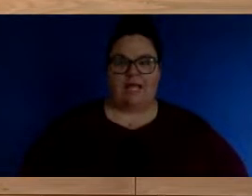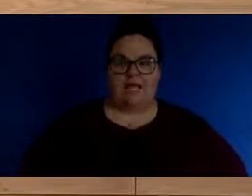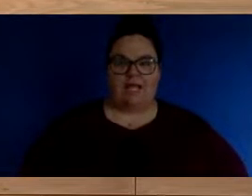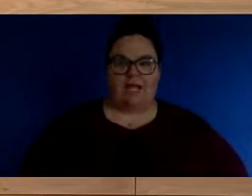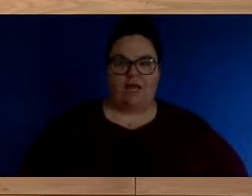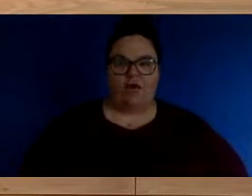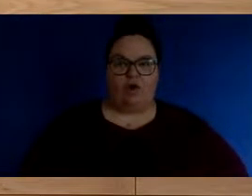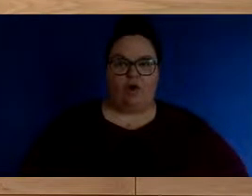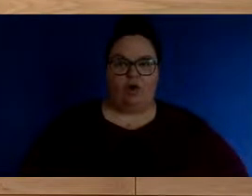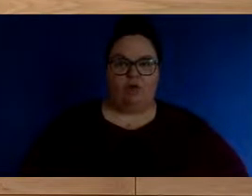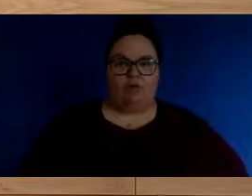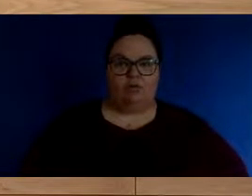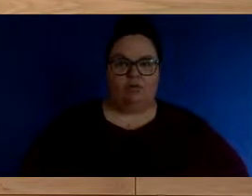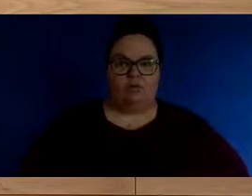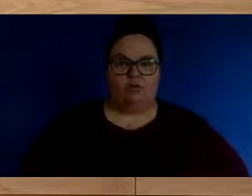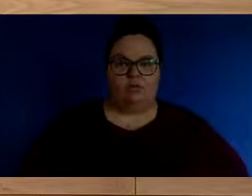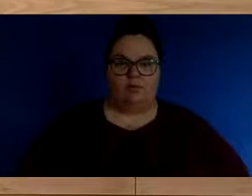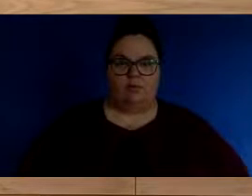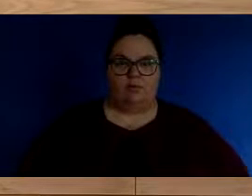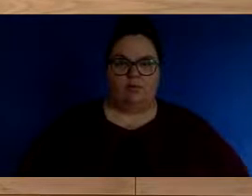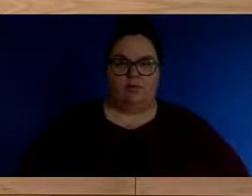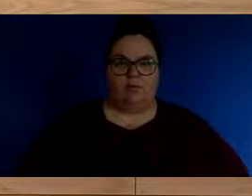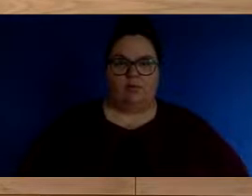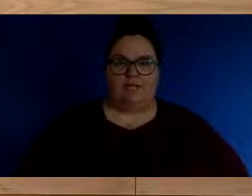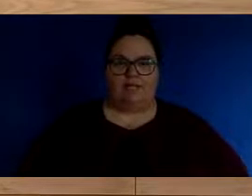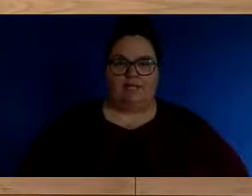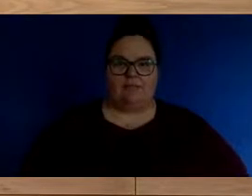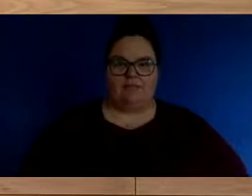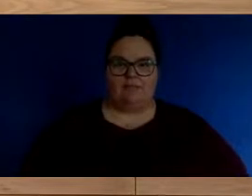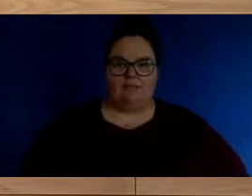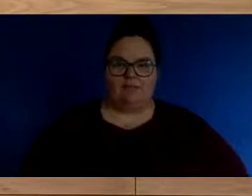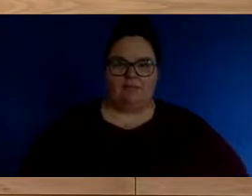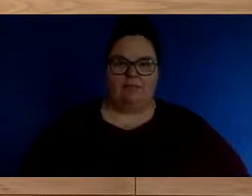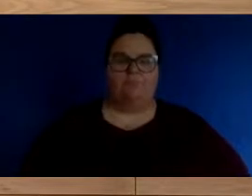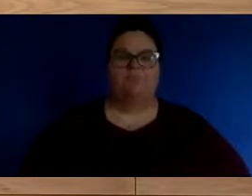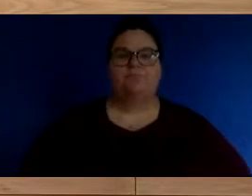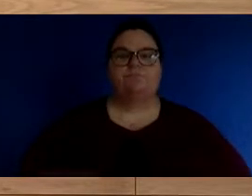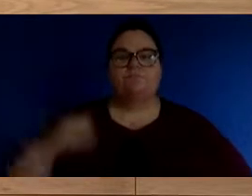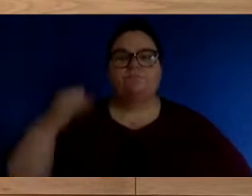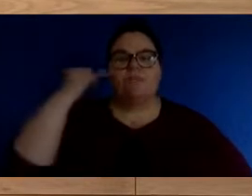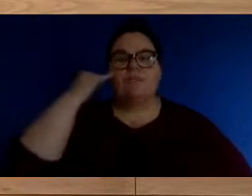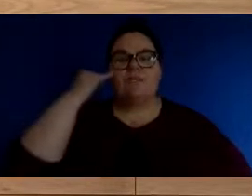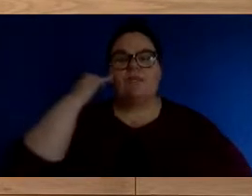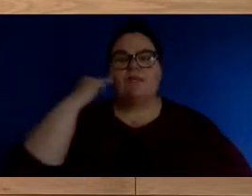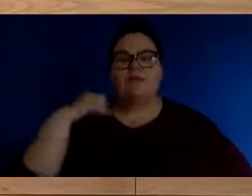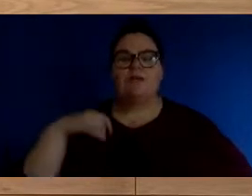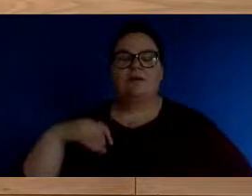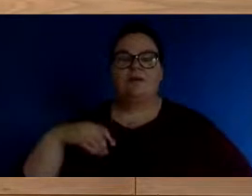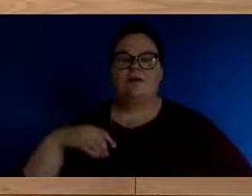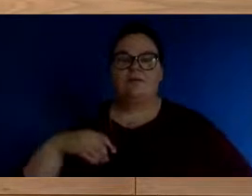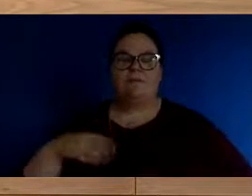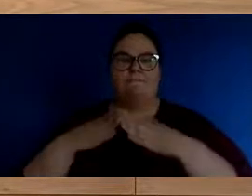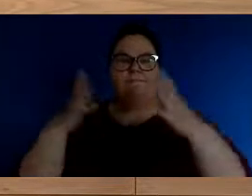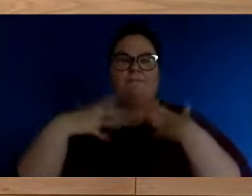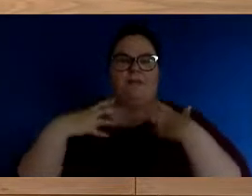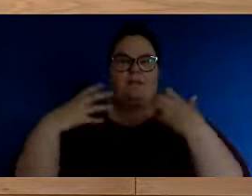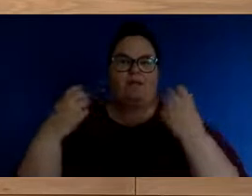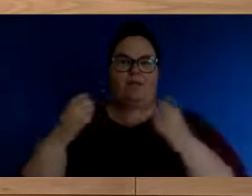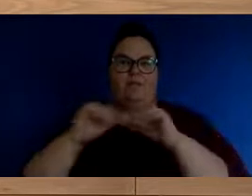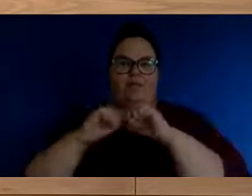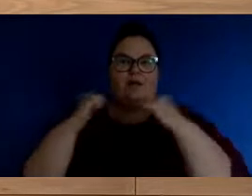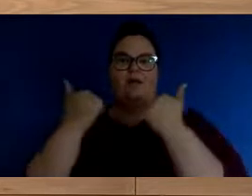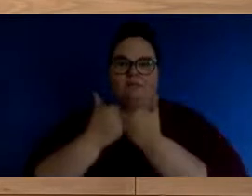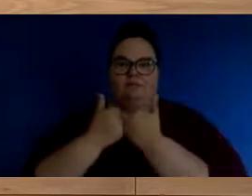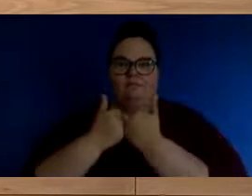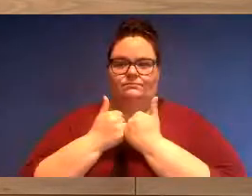Yeah, just for Dr. Russell, I'm wondering if there would be anything that you think wouldn't fall under the Public Health Act that may need to